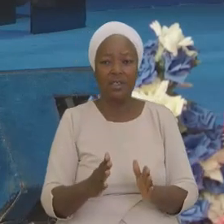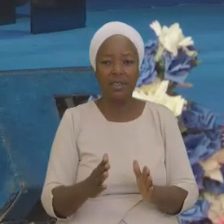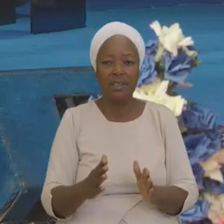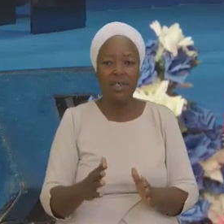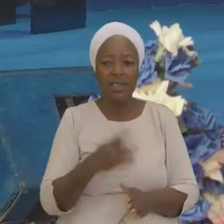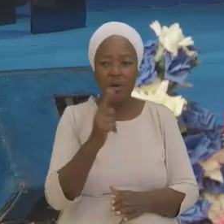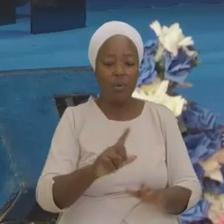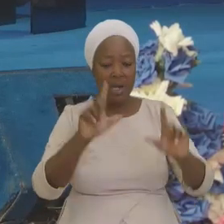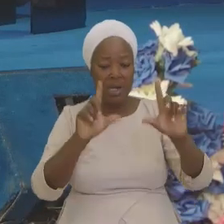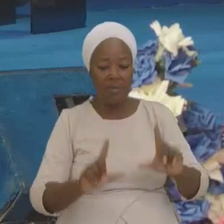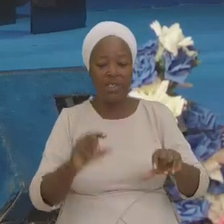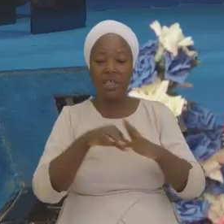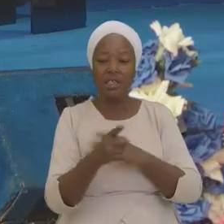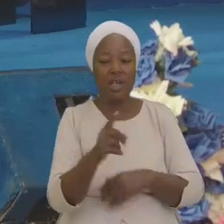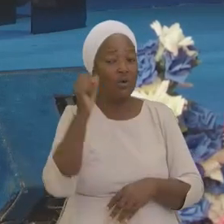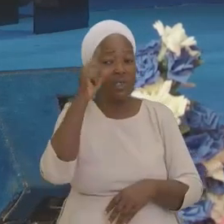in their understanding though.